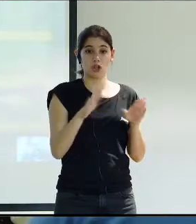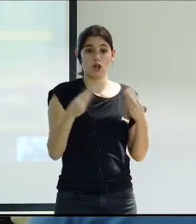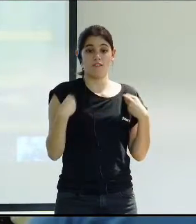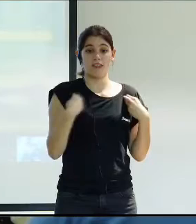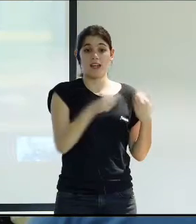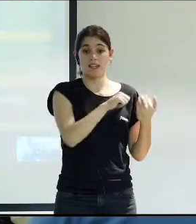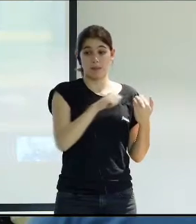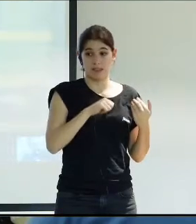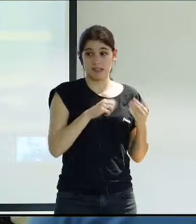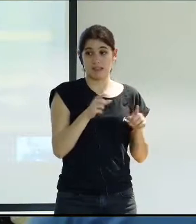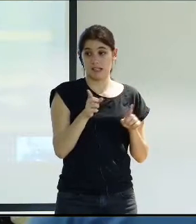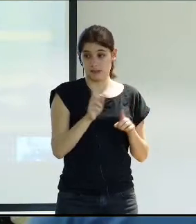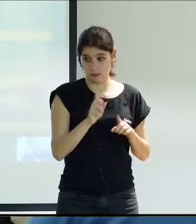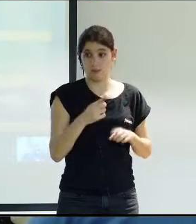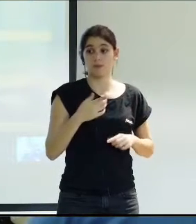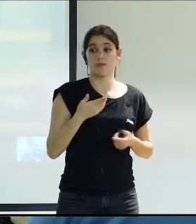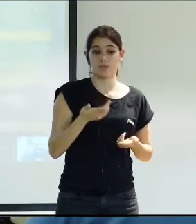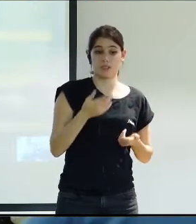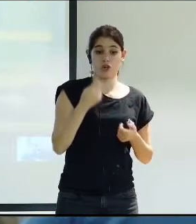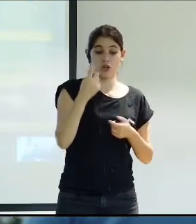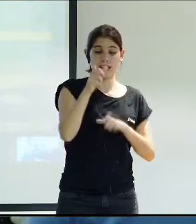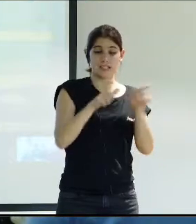in education, etc.